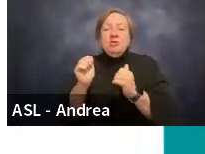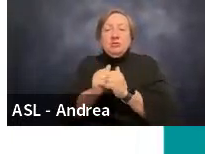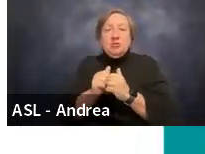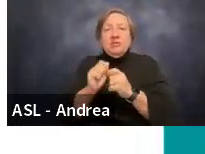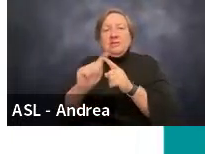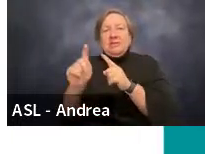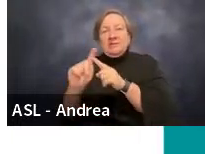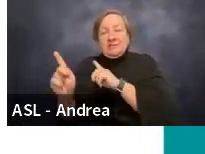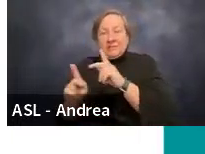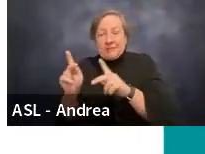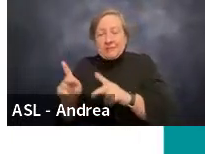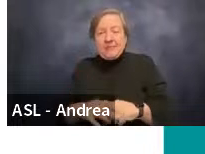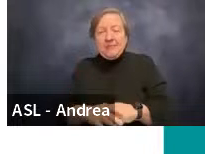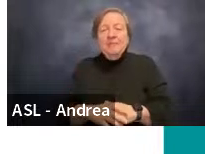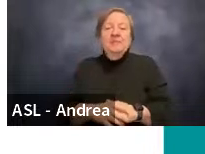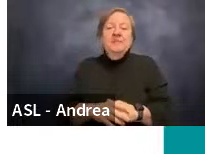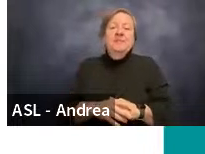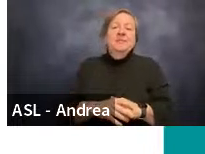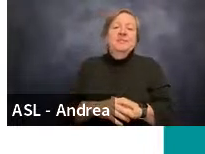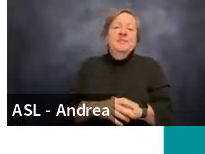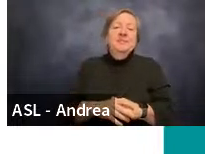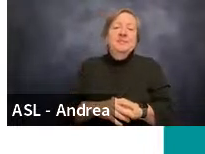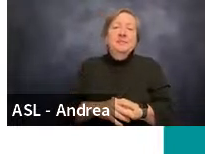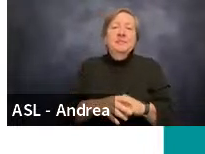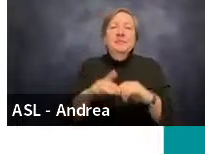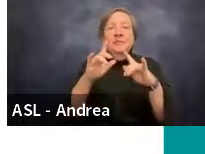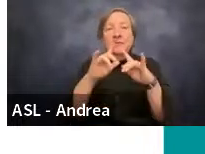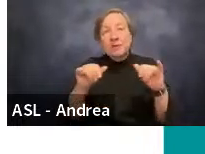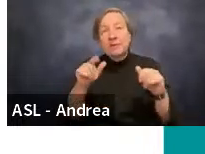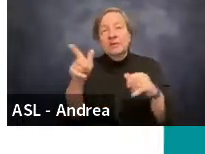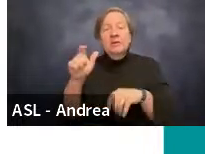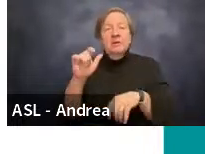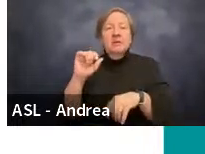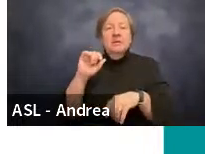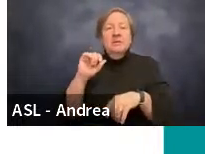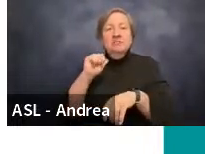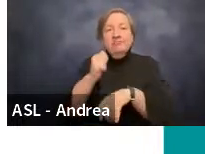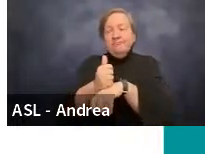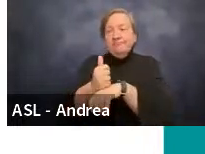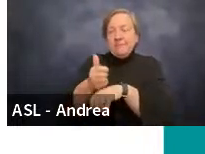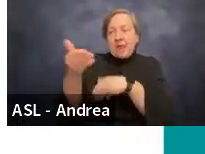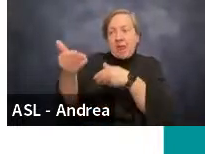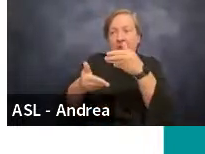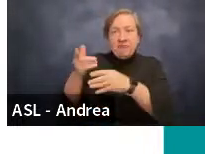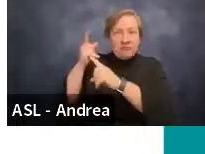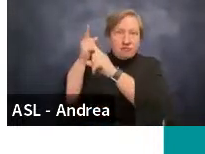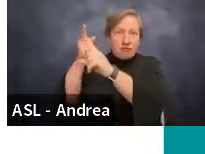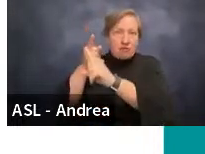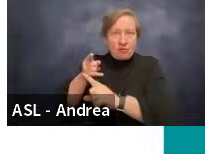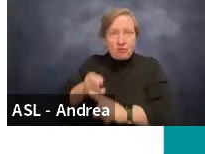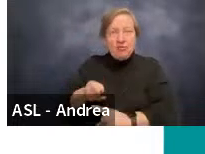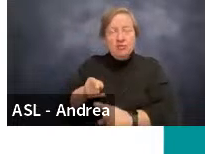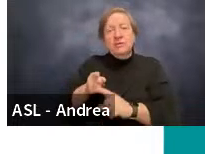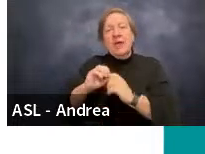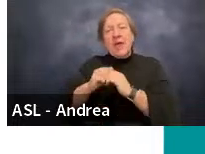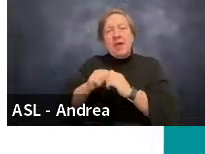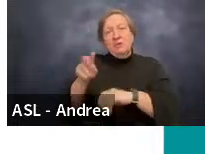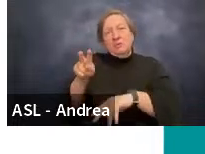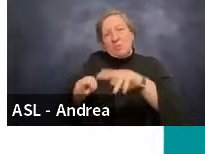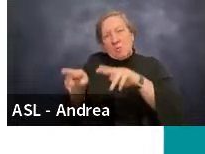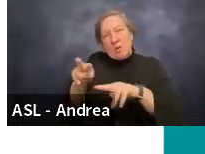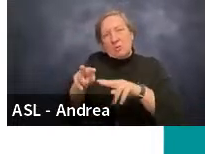members. It also has sets hiring targets and mechanisms to monitor and